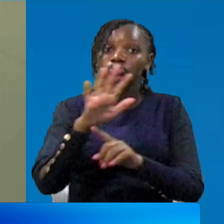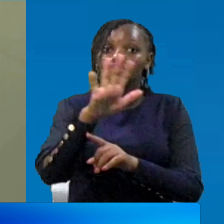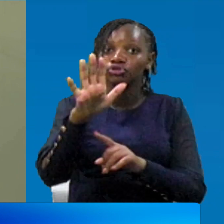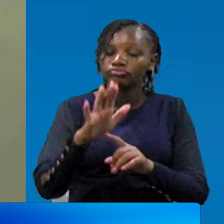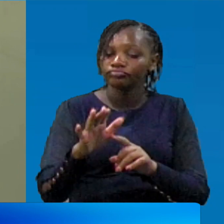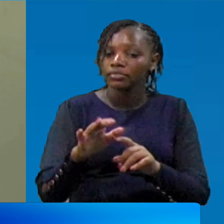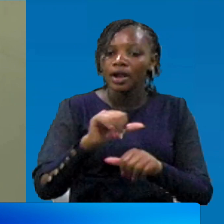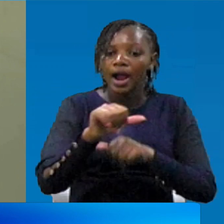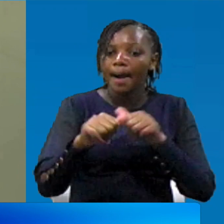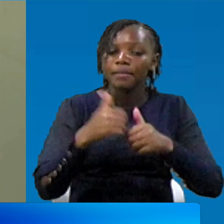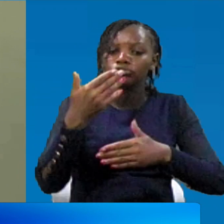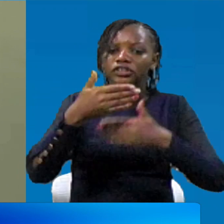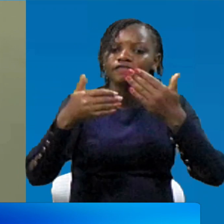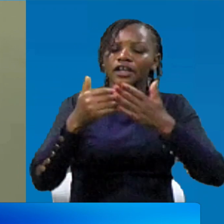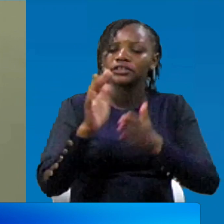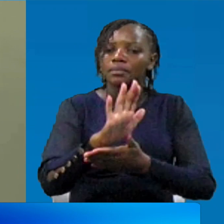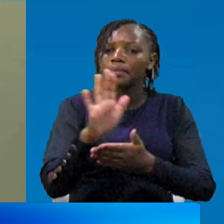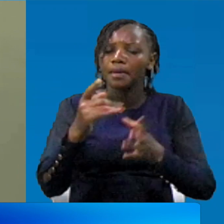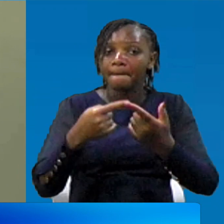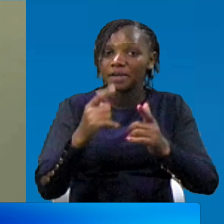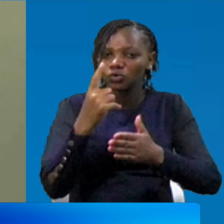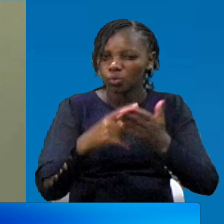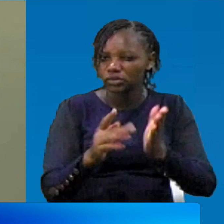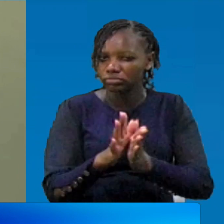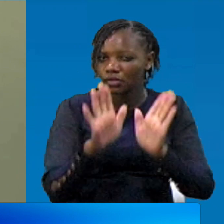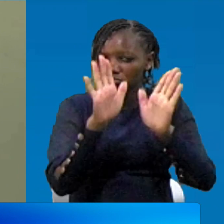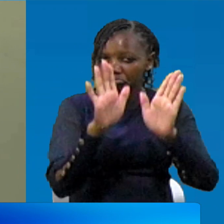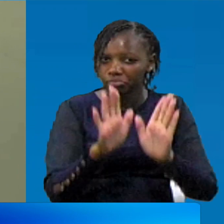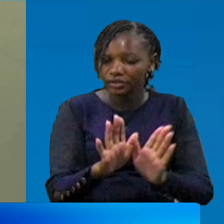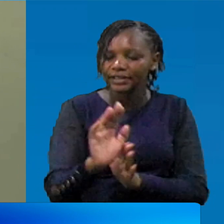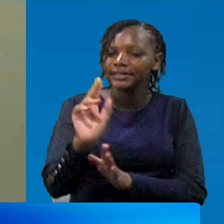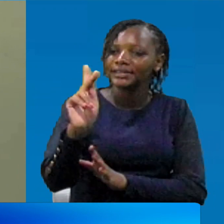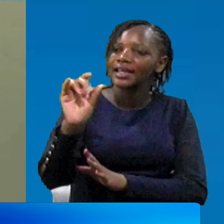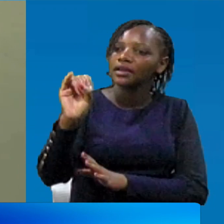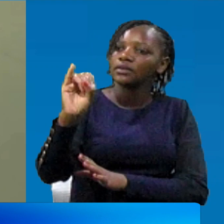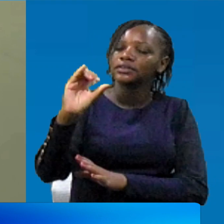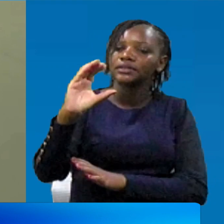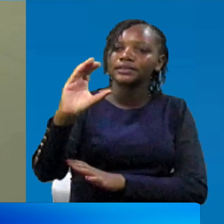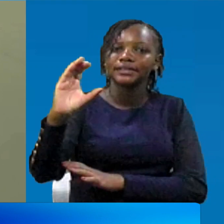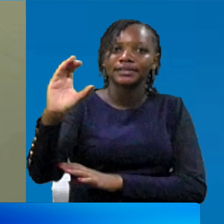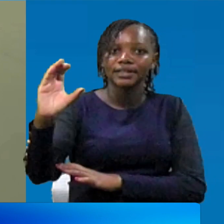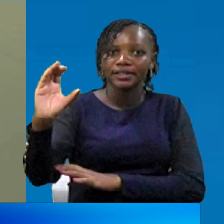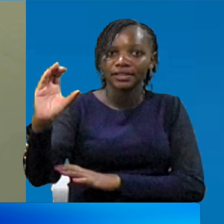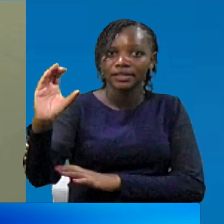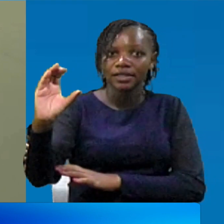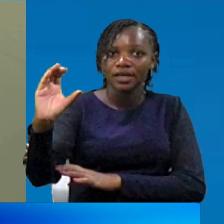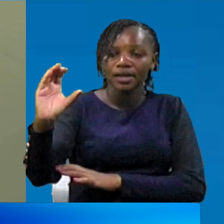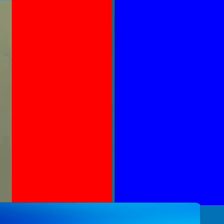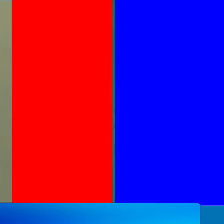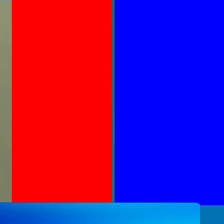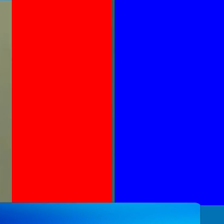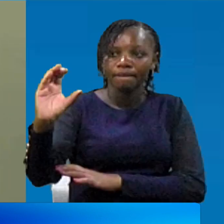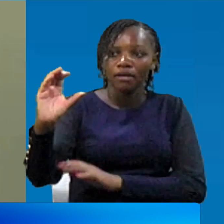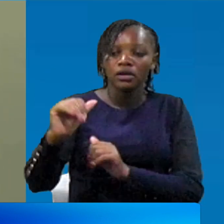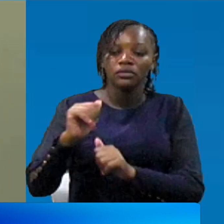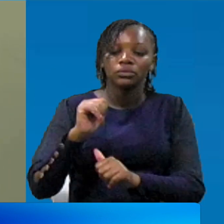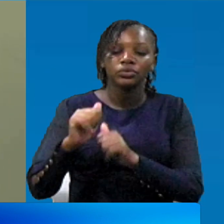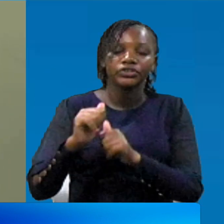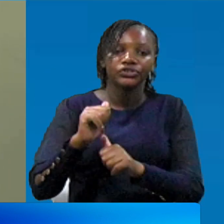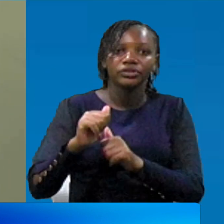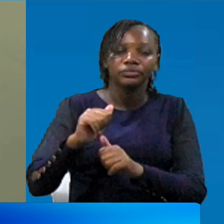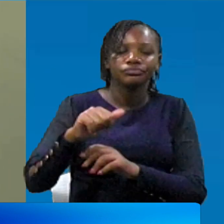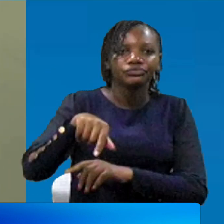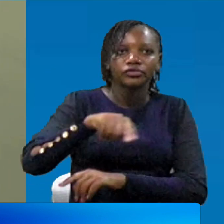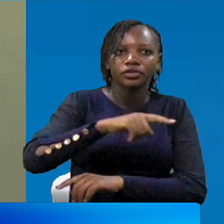been able to improve. But of key to note is the KICC that we've managed to